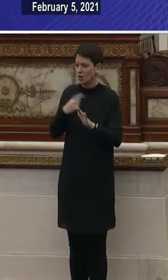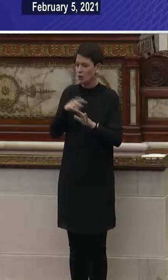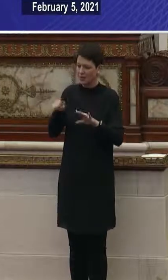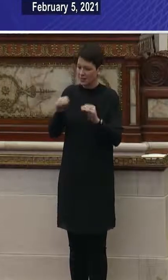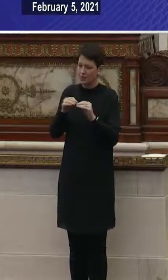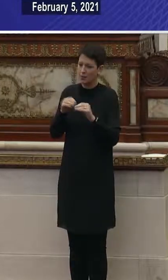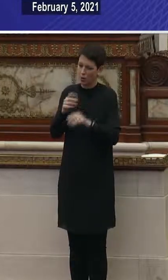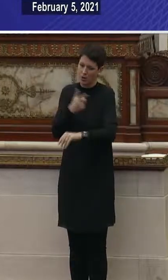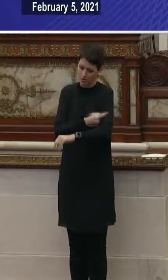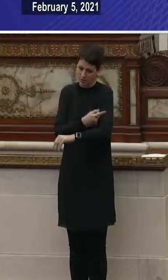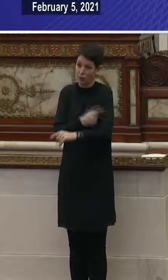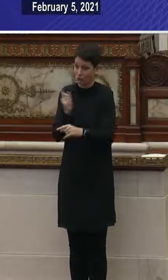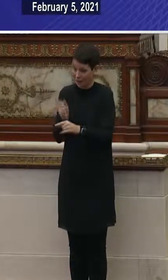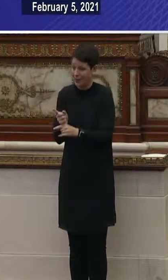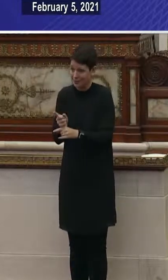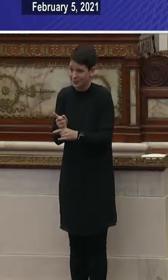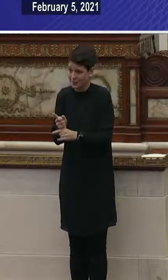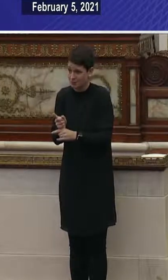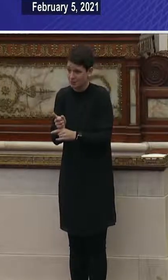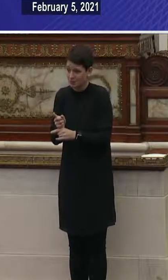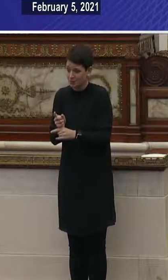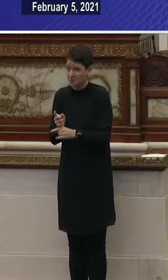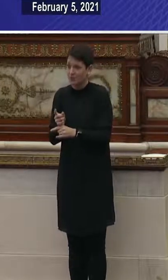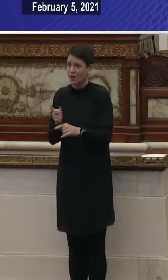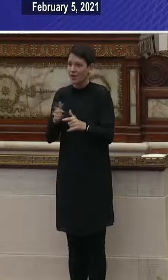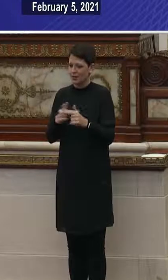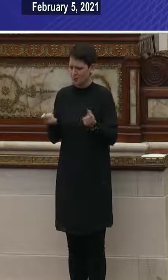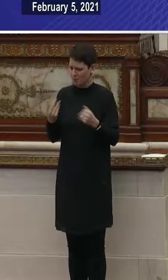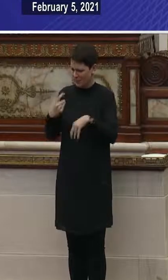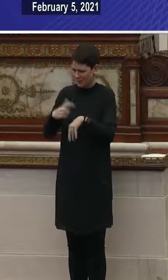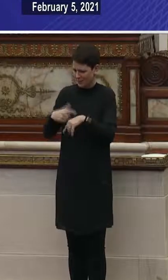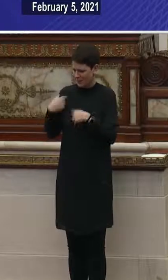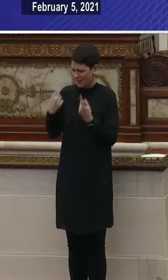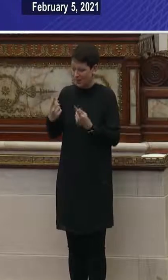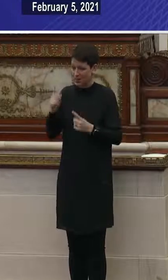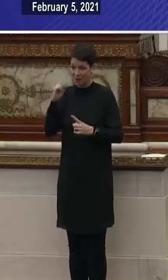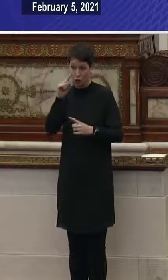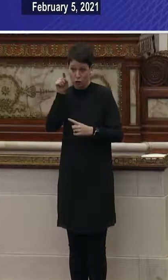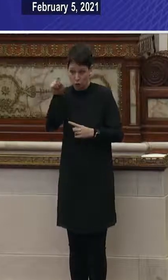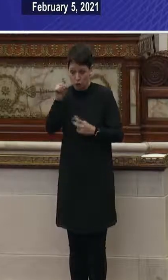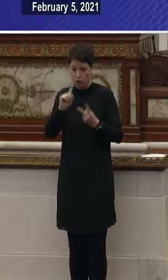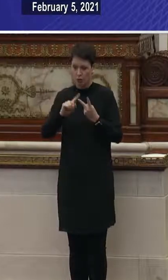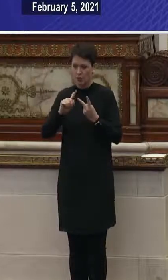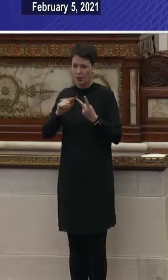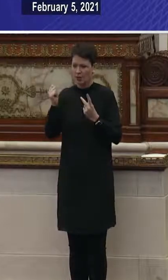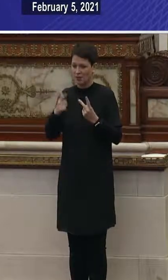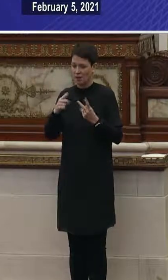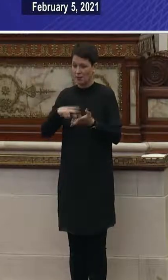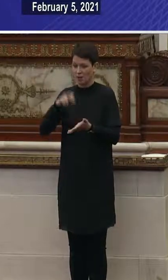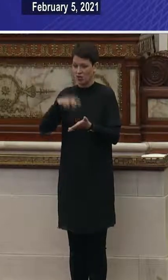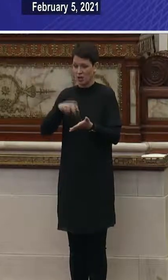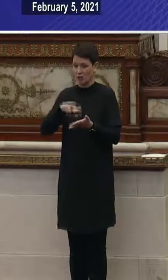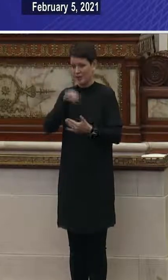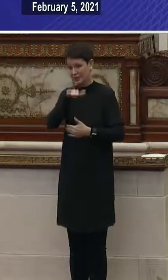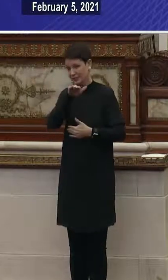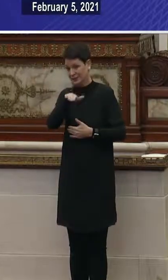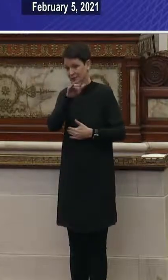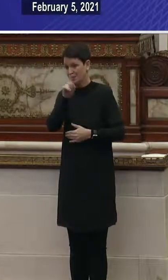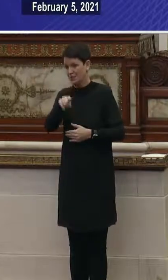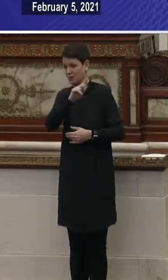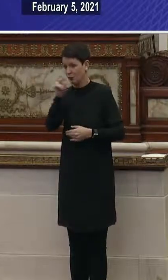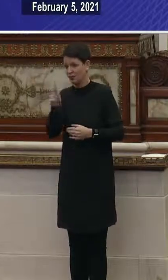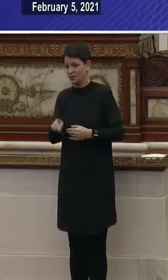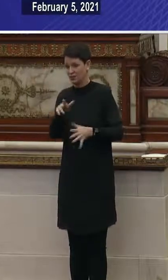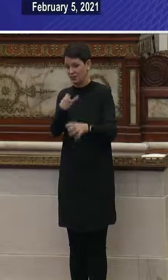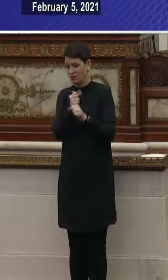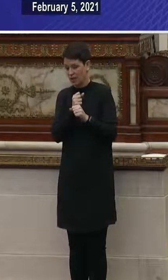more doses, right? And on many occasions, I've heard you, and obviously we've all been jumping up and down about the need for